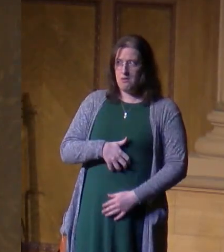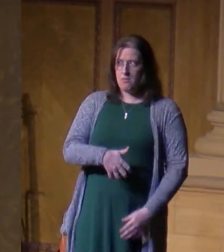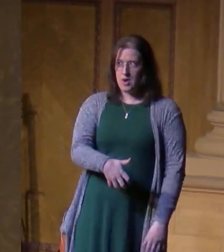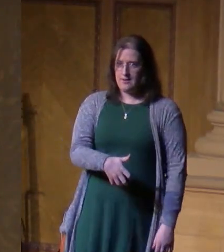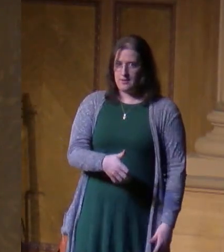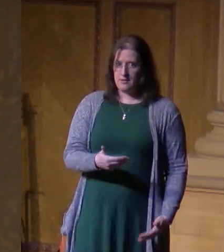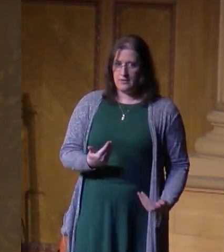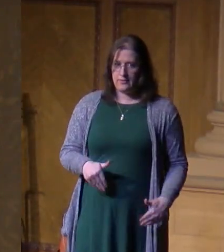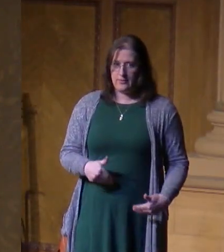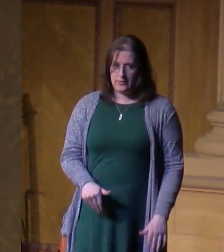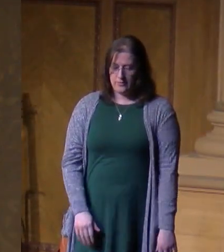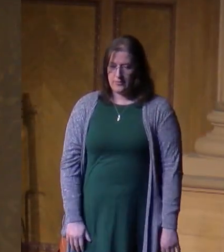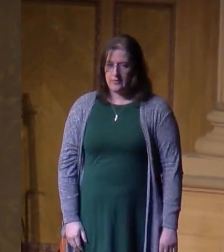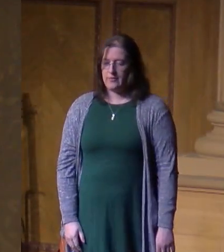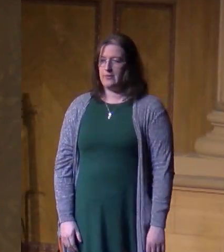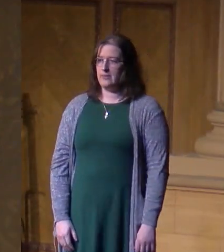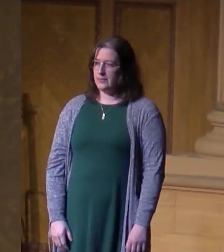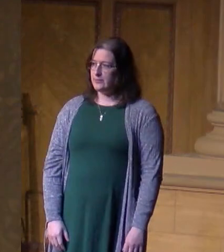pregnant.